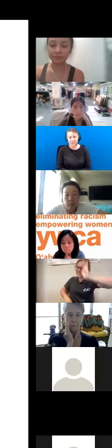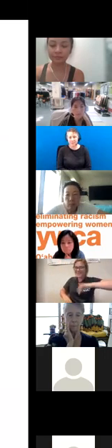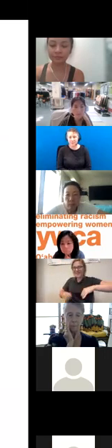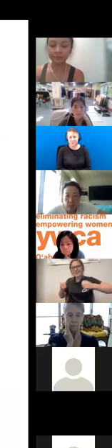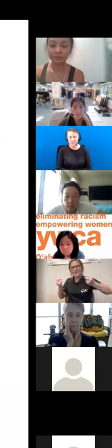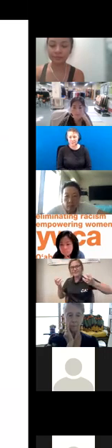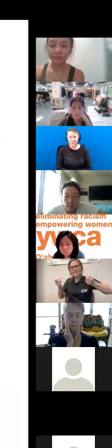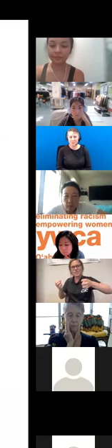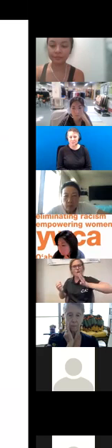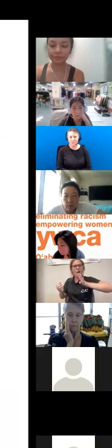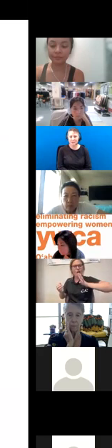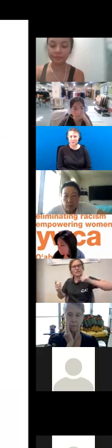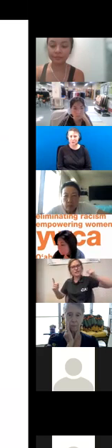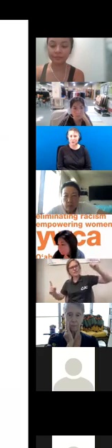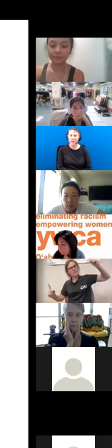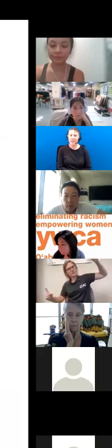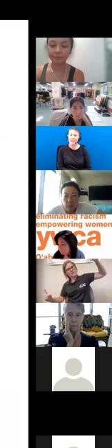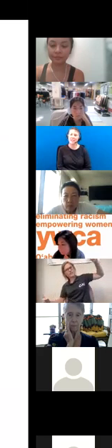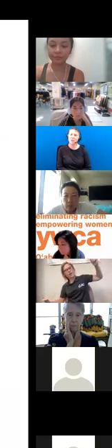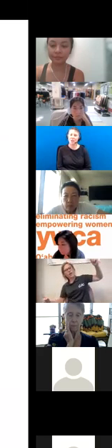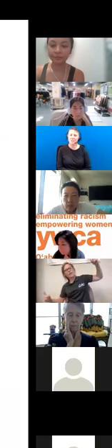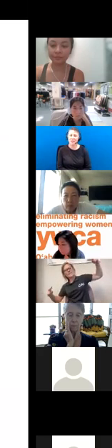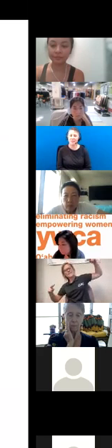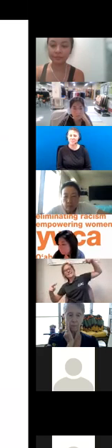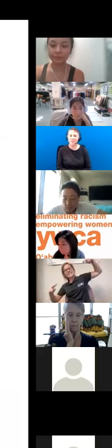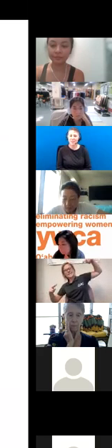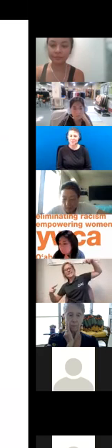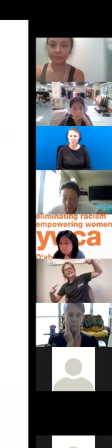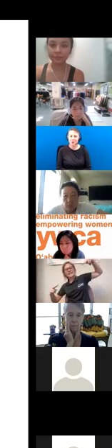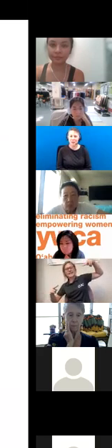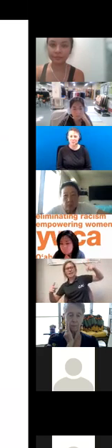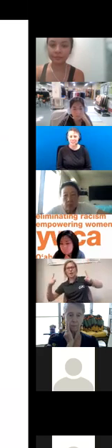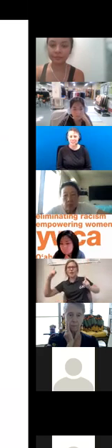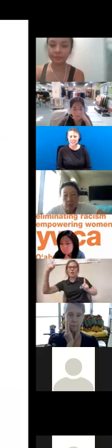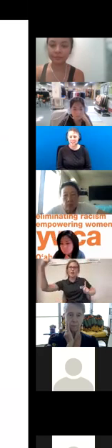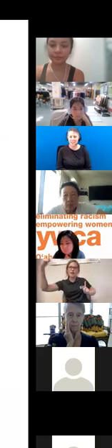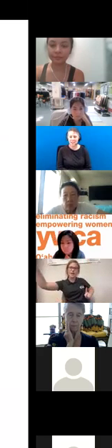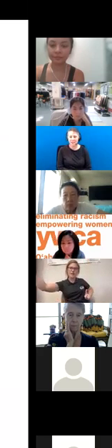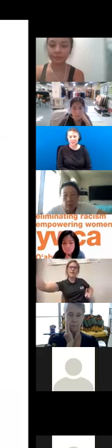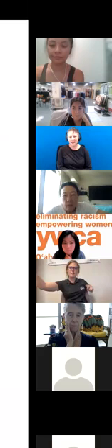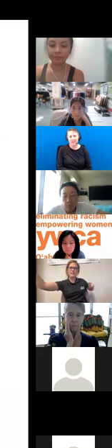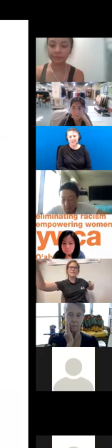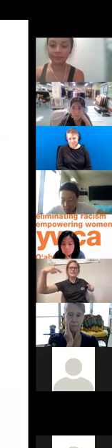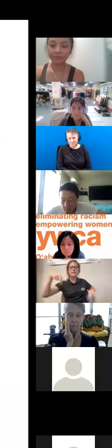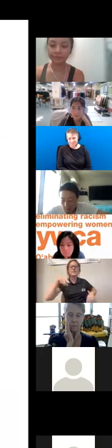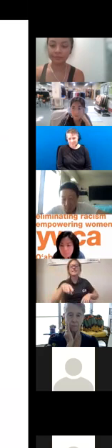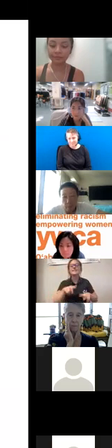be down there or someone else might be down far away, and I can talk to them from far away. We can see each other.